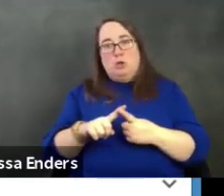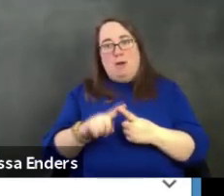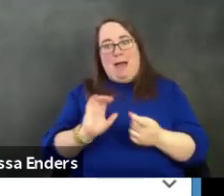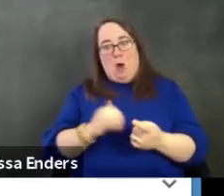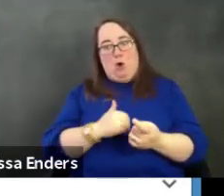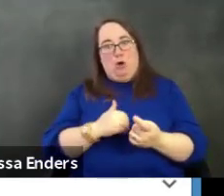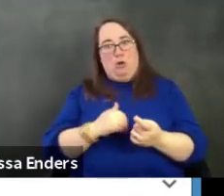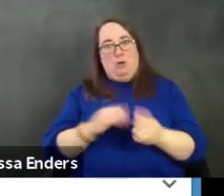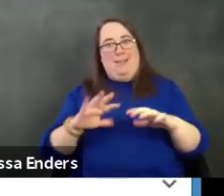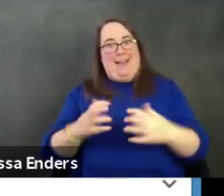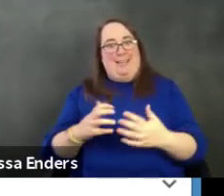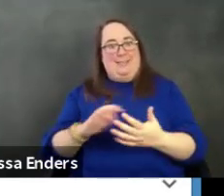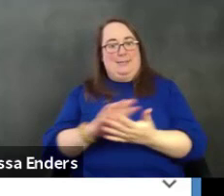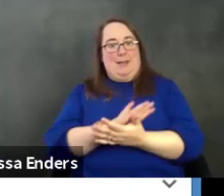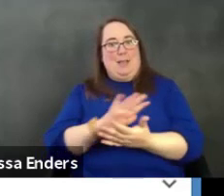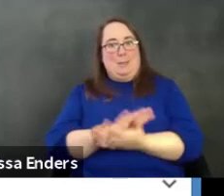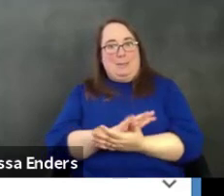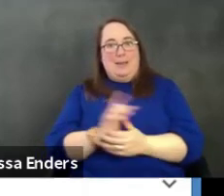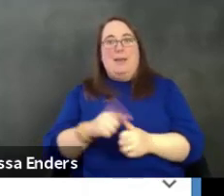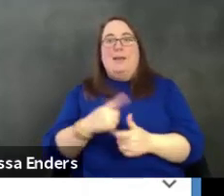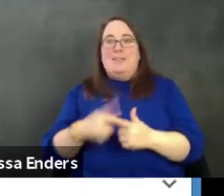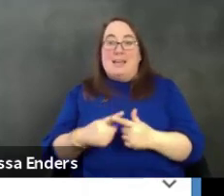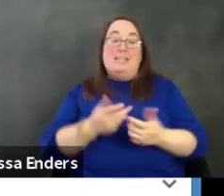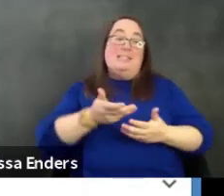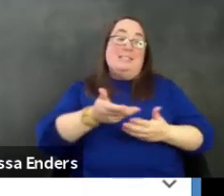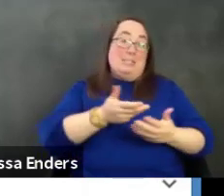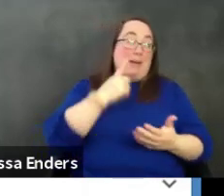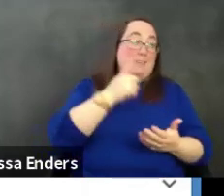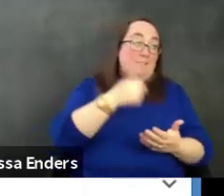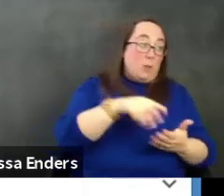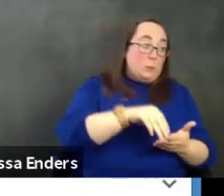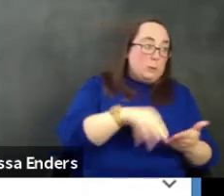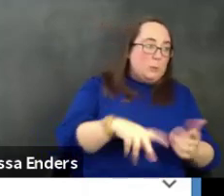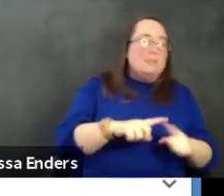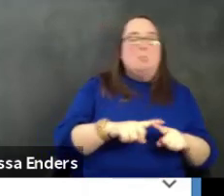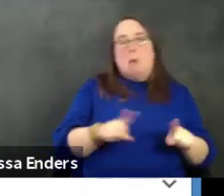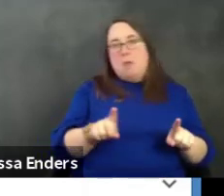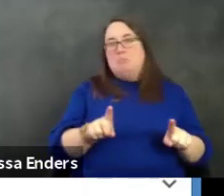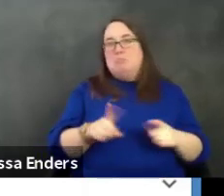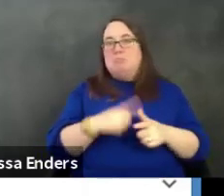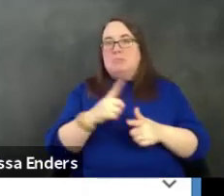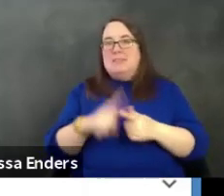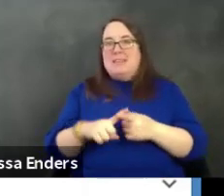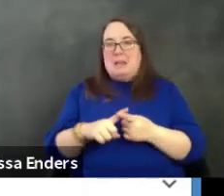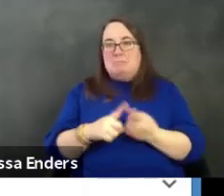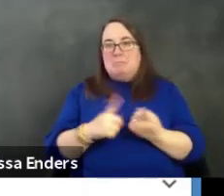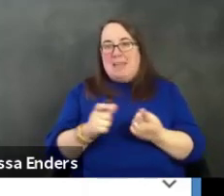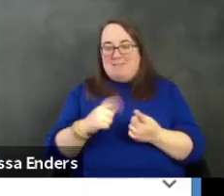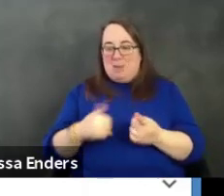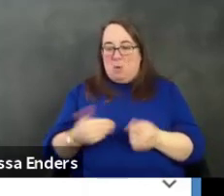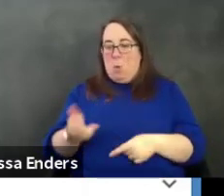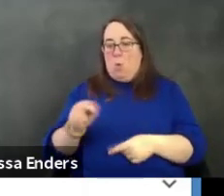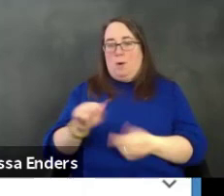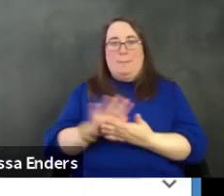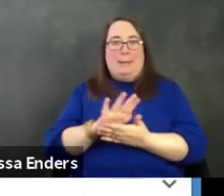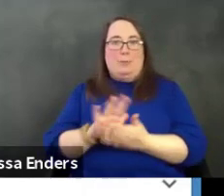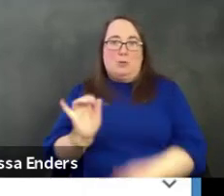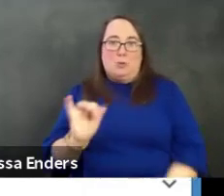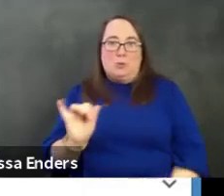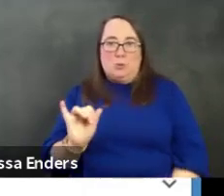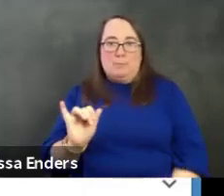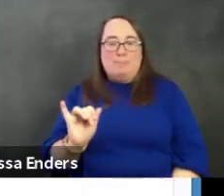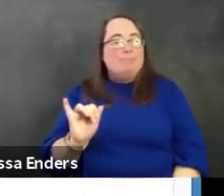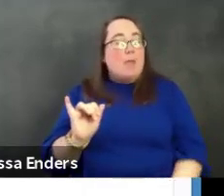That way you can make it interactive for the students, but they're kind of keeping it undercover. So that works really well with other